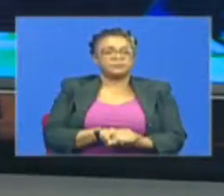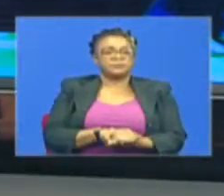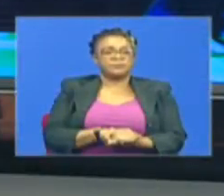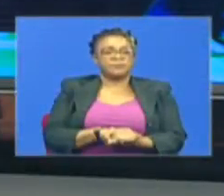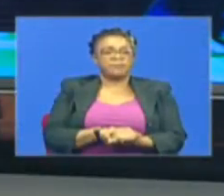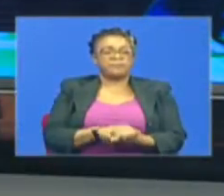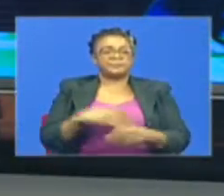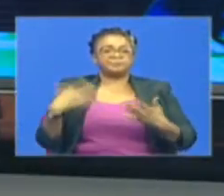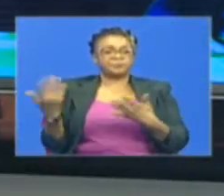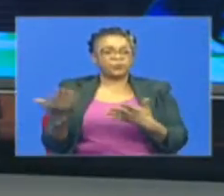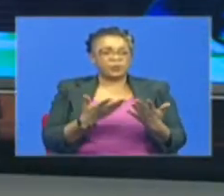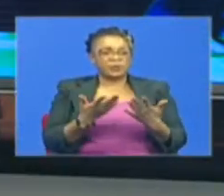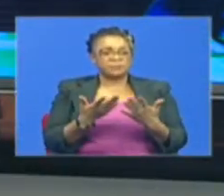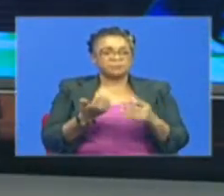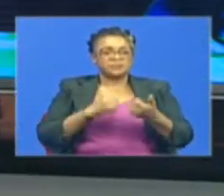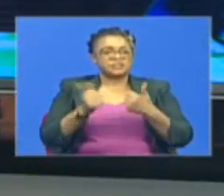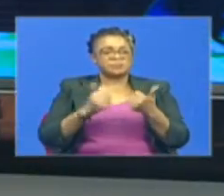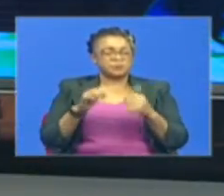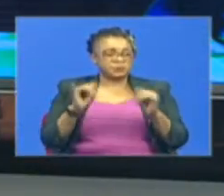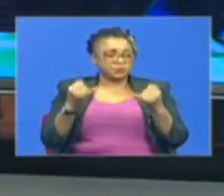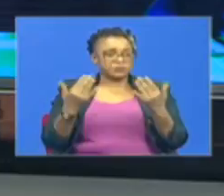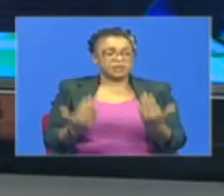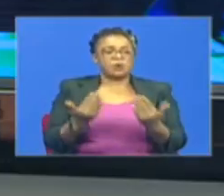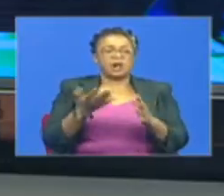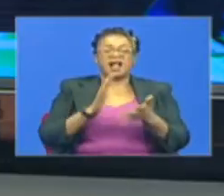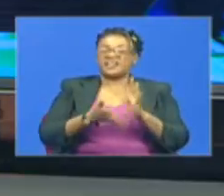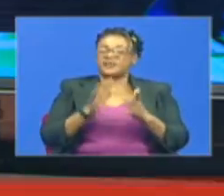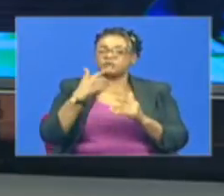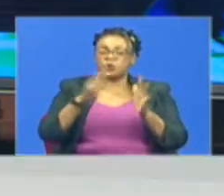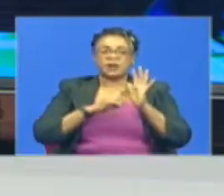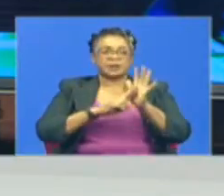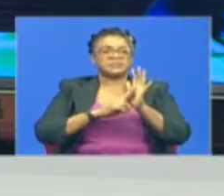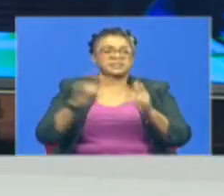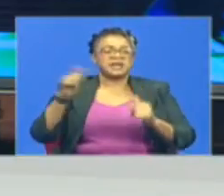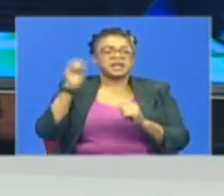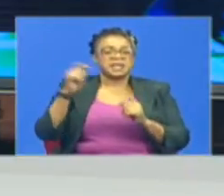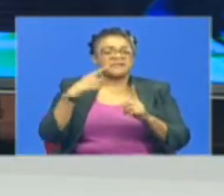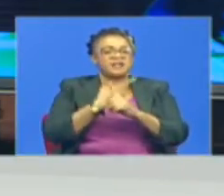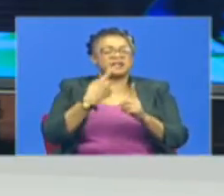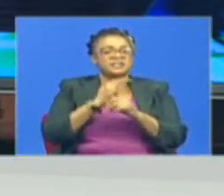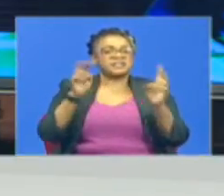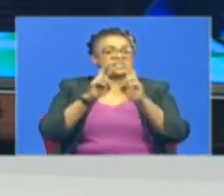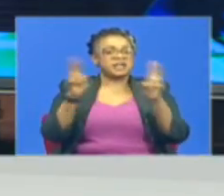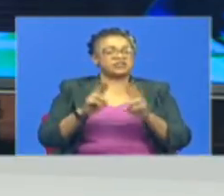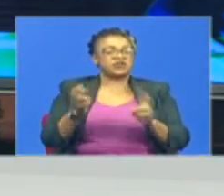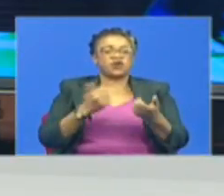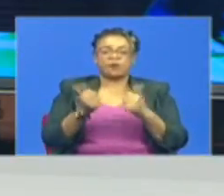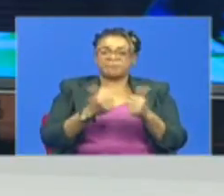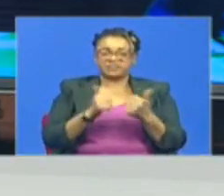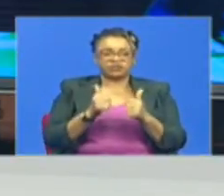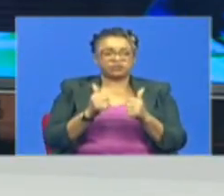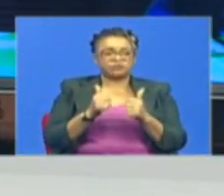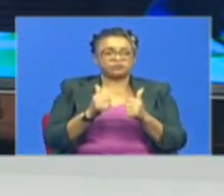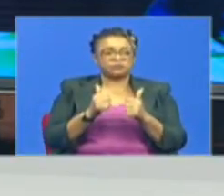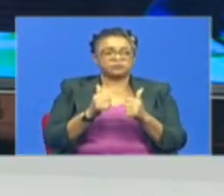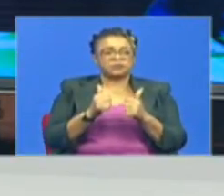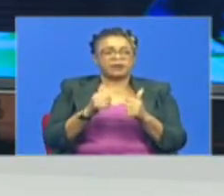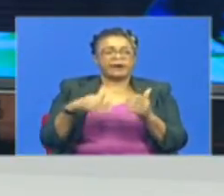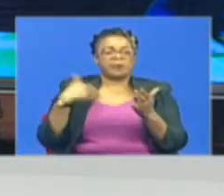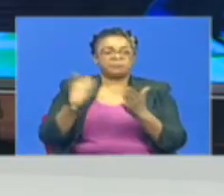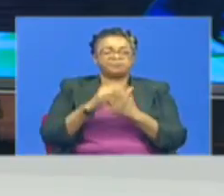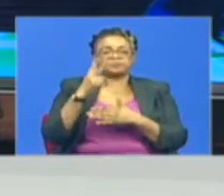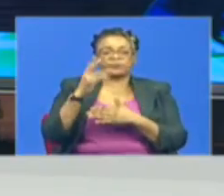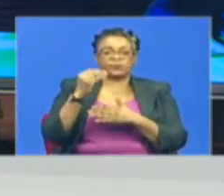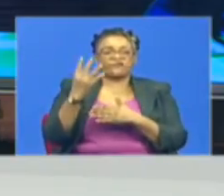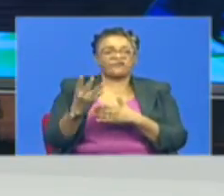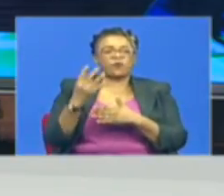Welcome back. Sports news now, and athletes who represented Kenya in various international competitions up to 2004 will